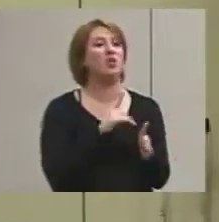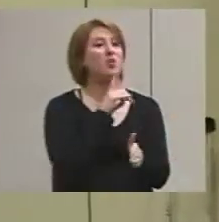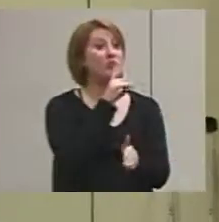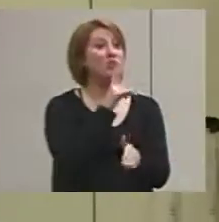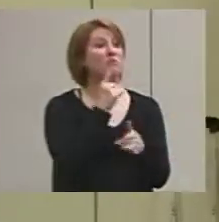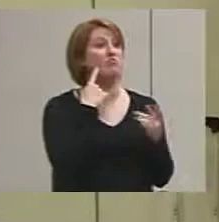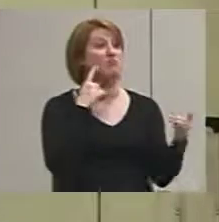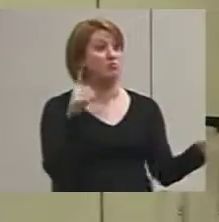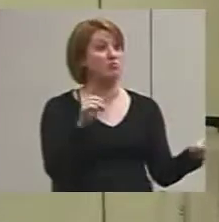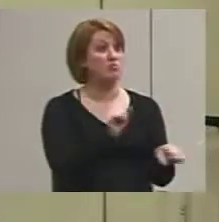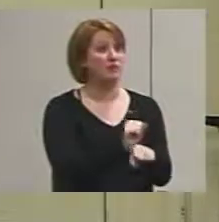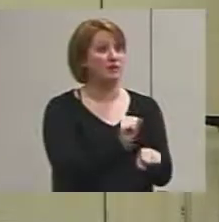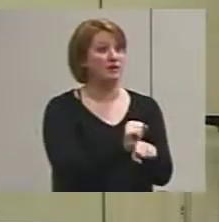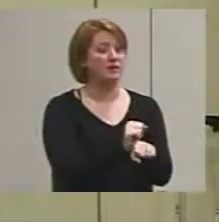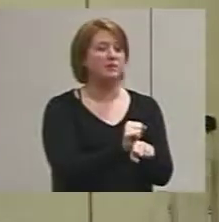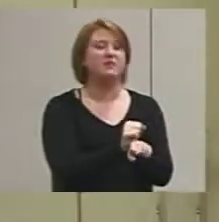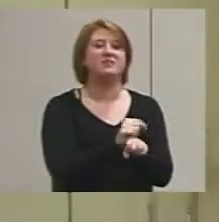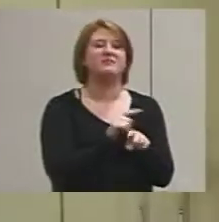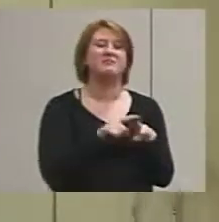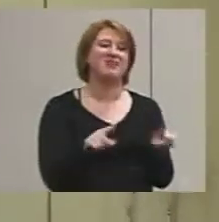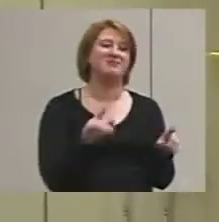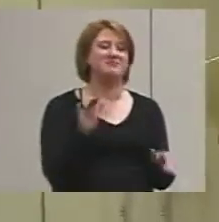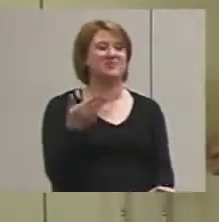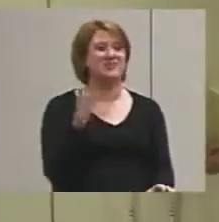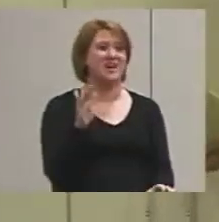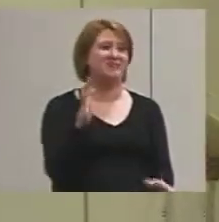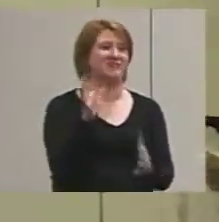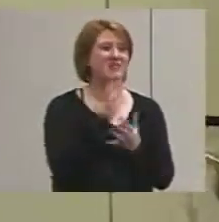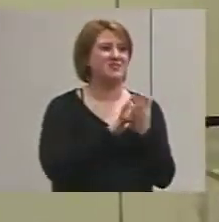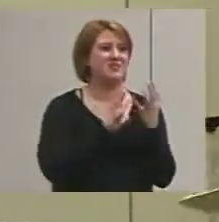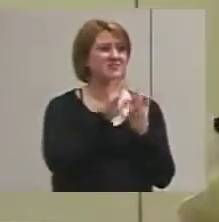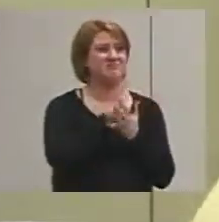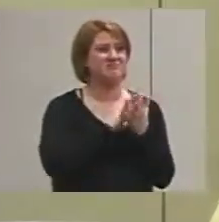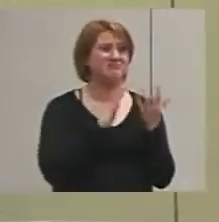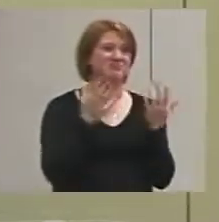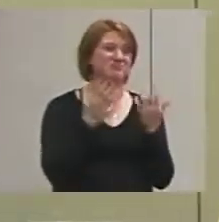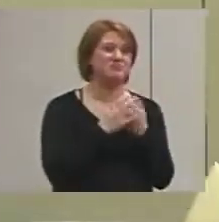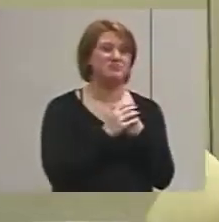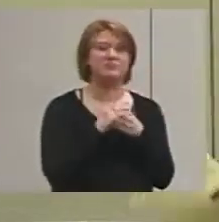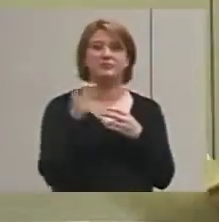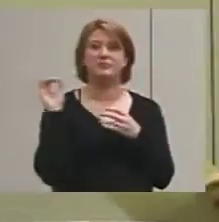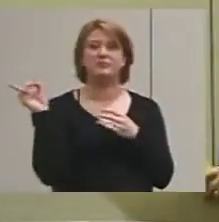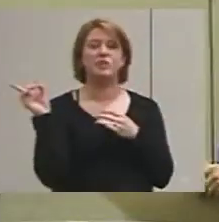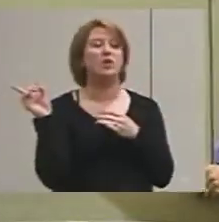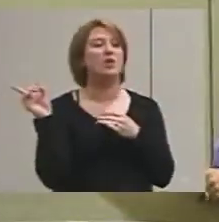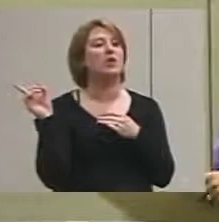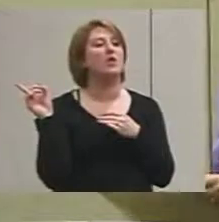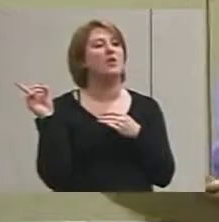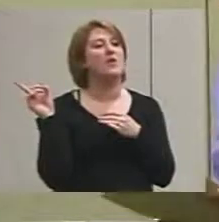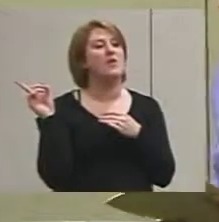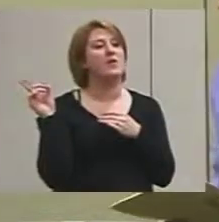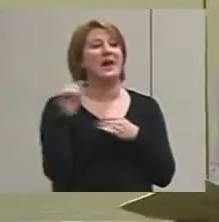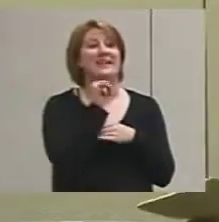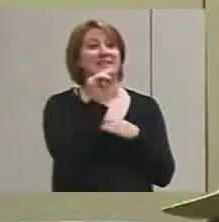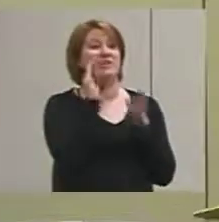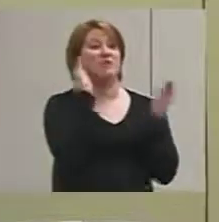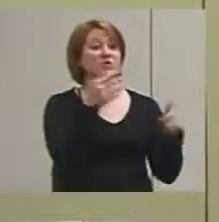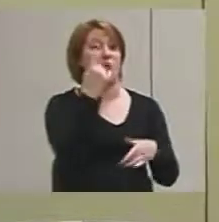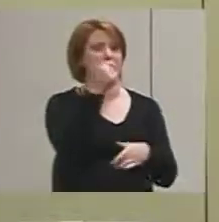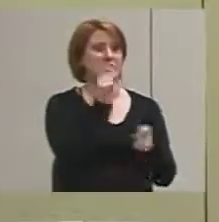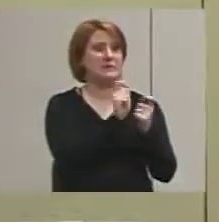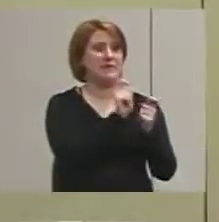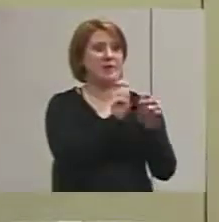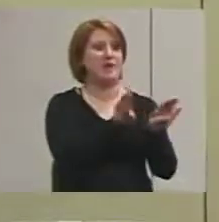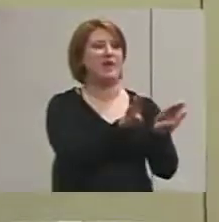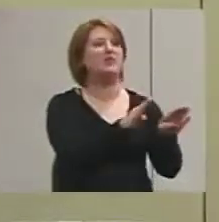moving him along, but it's kind of fuzzy mushy. Your enrich plan, though, is not focused on one behavior. It's